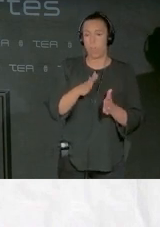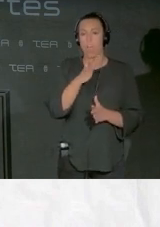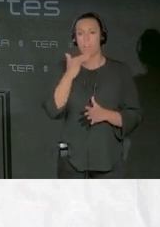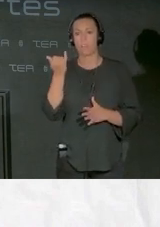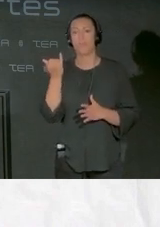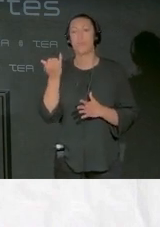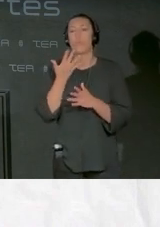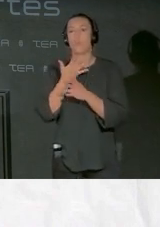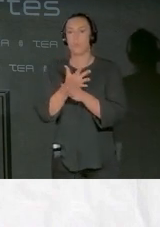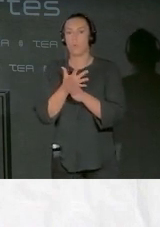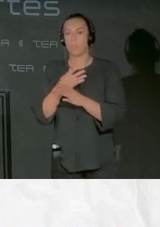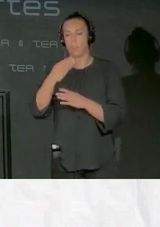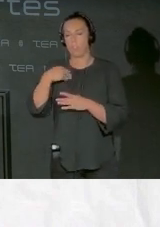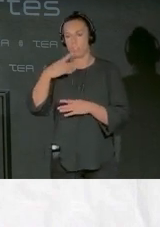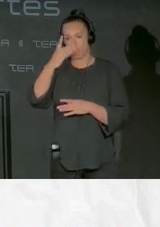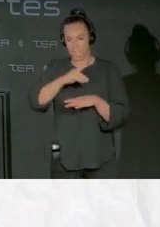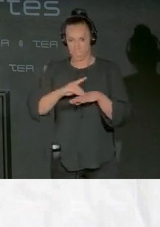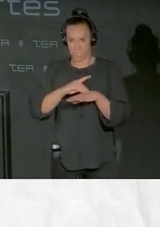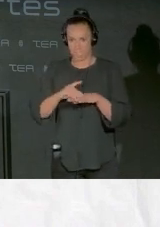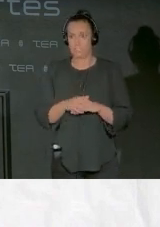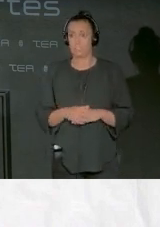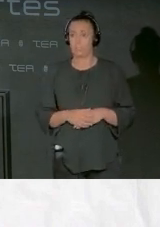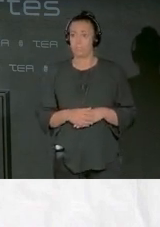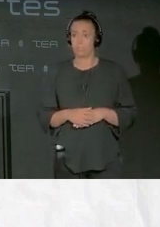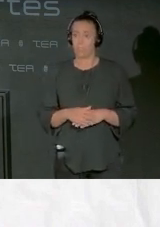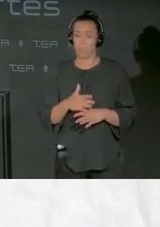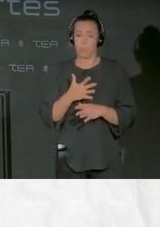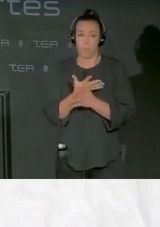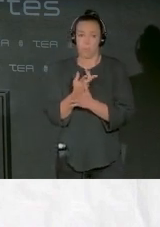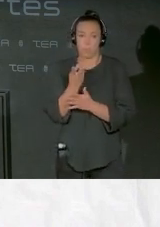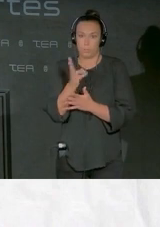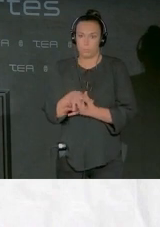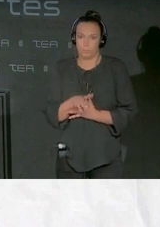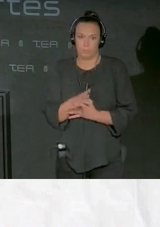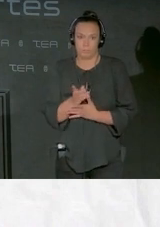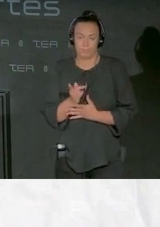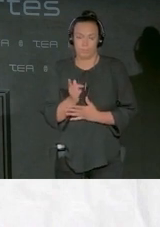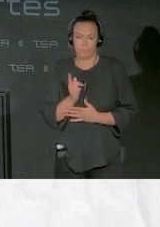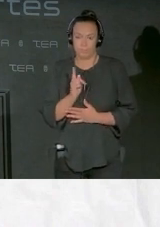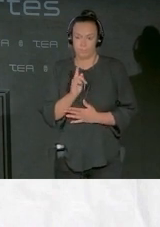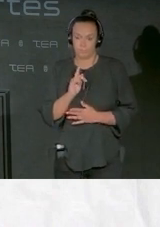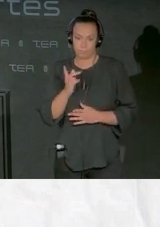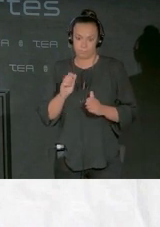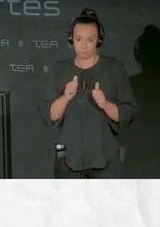digital, and the digital proportion has increased significantly.